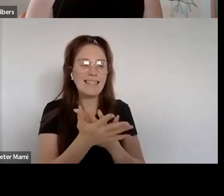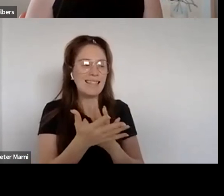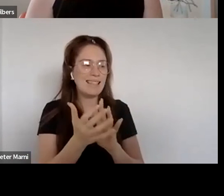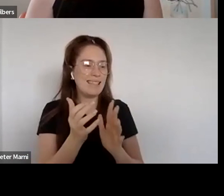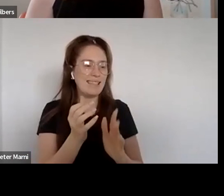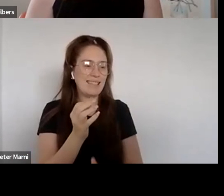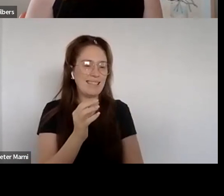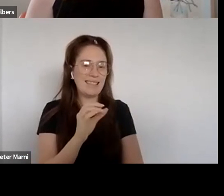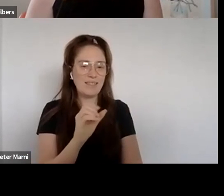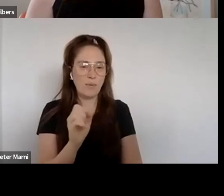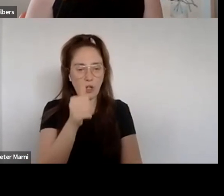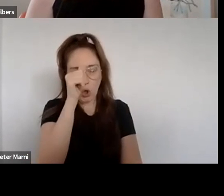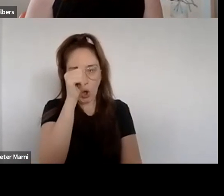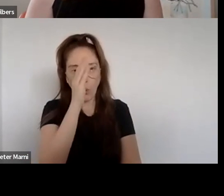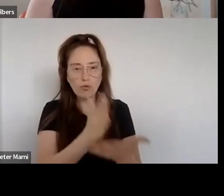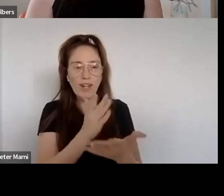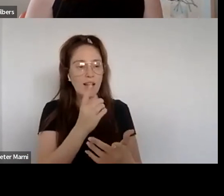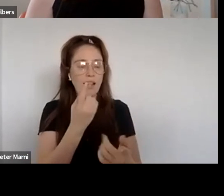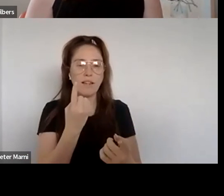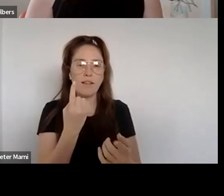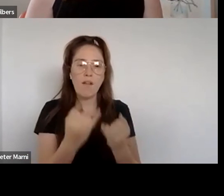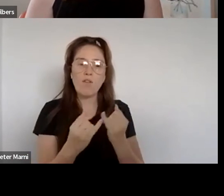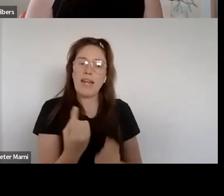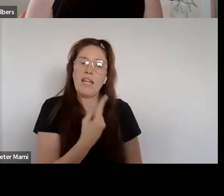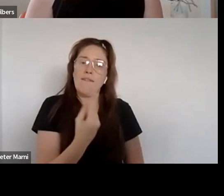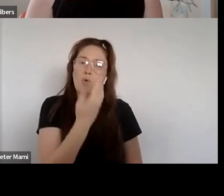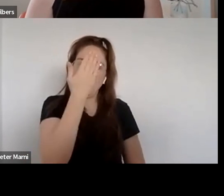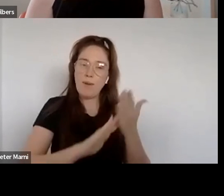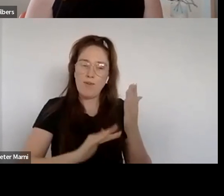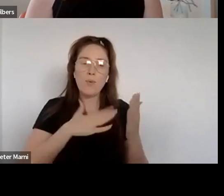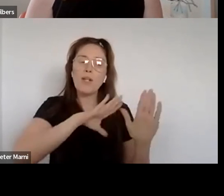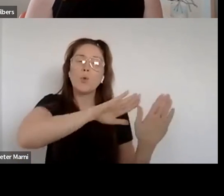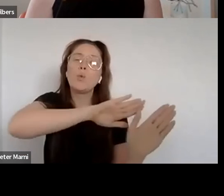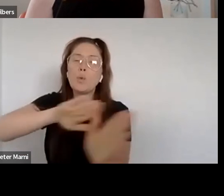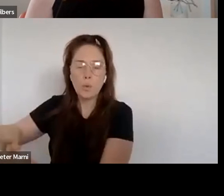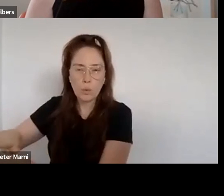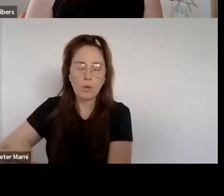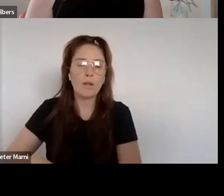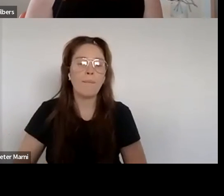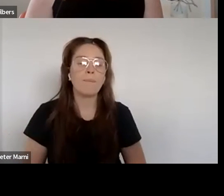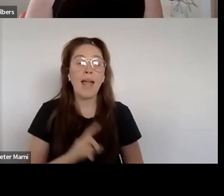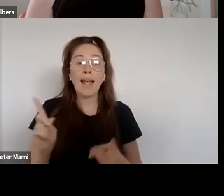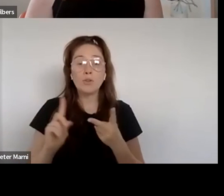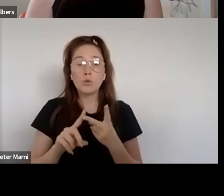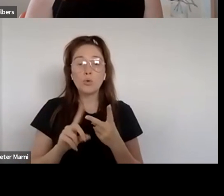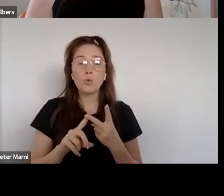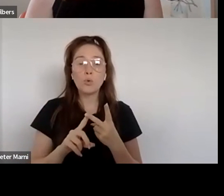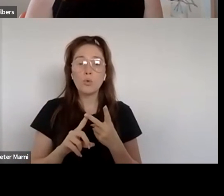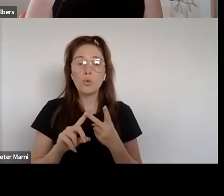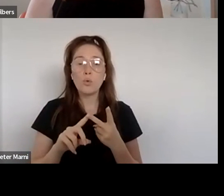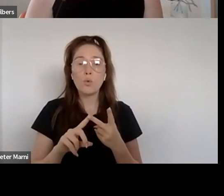discrete and individually specific experience. The other is, and I've found this in my own work, that this is a kind of